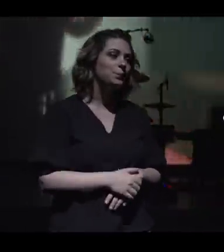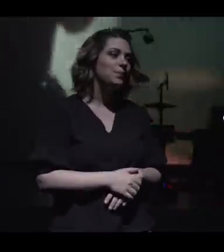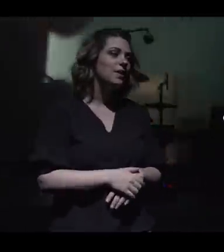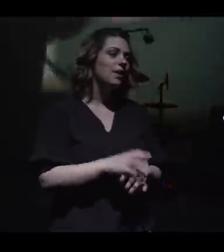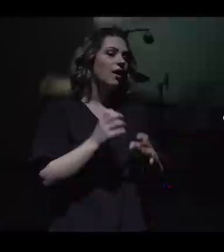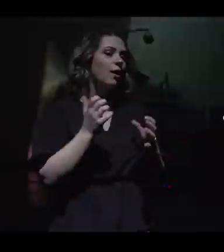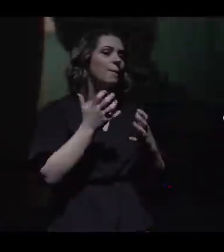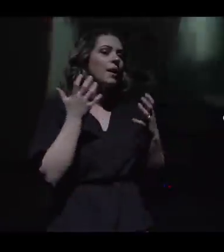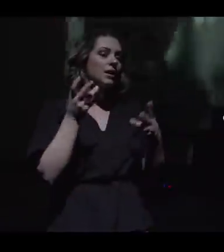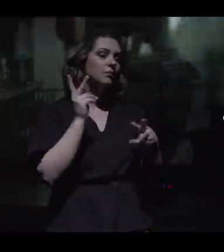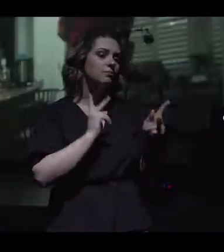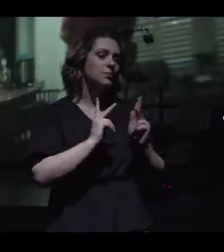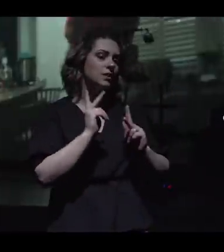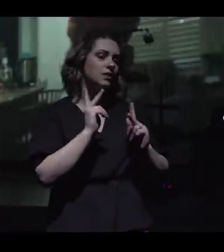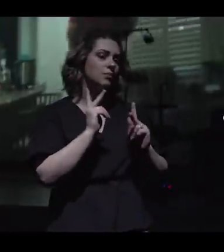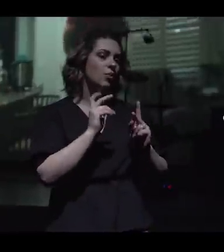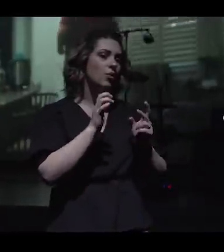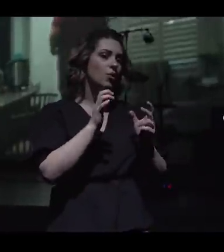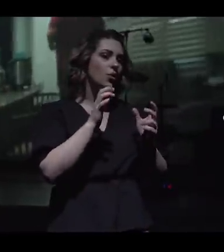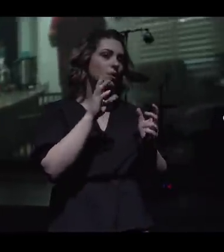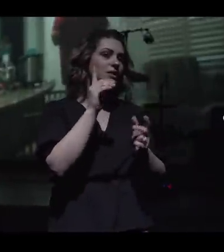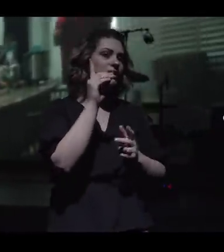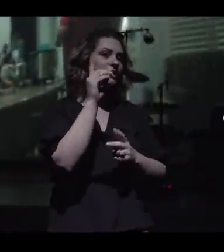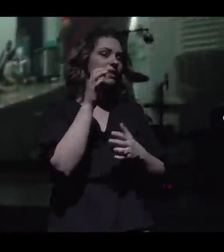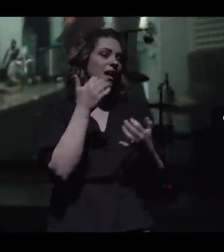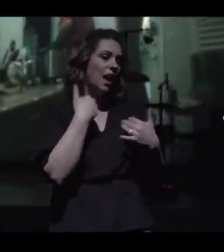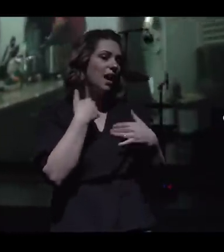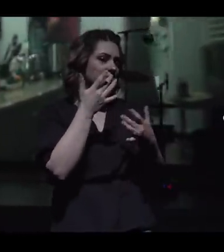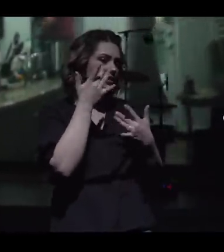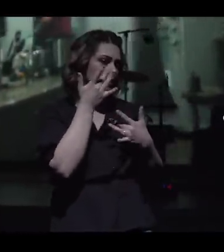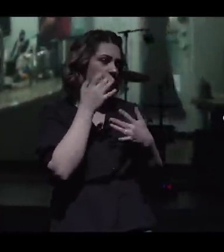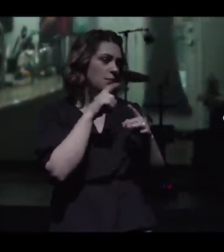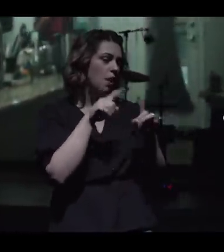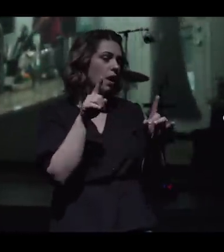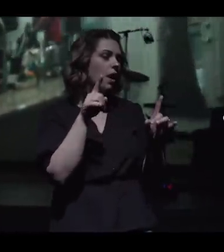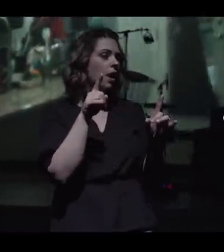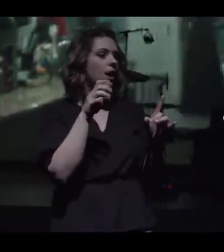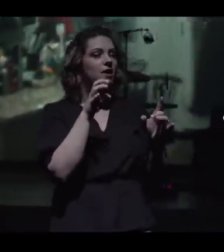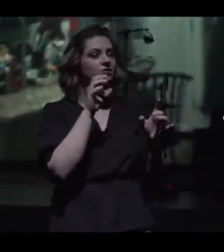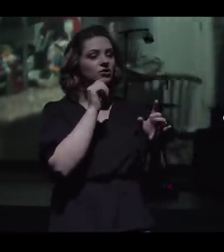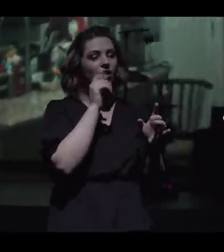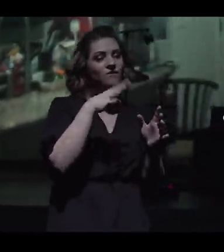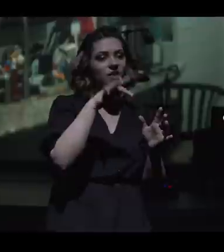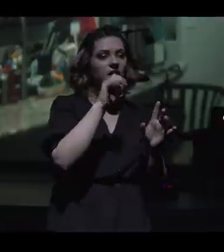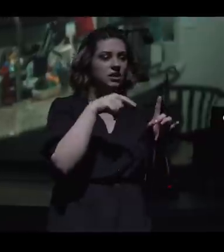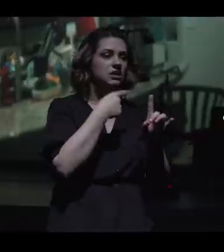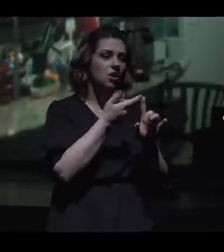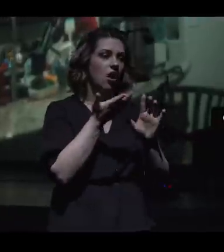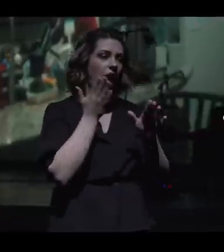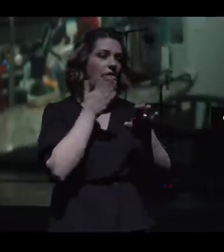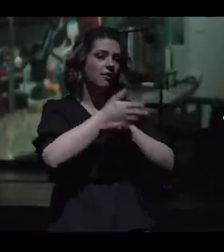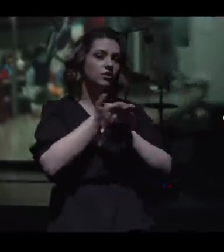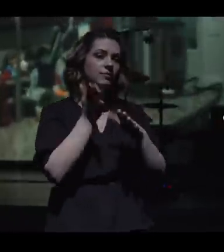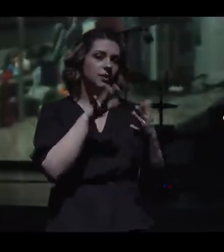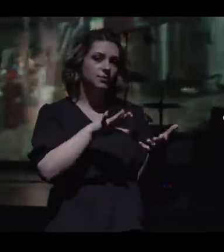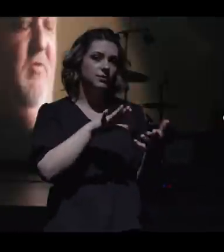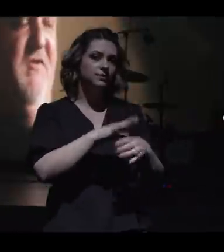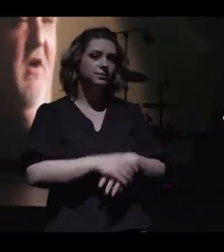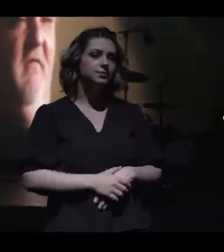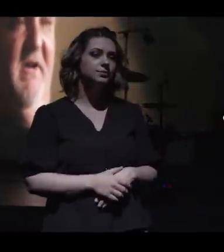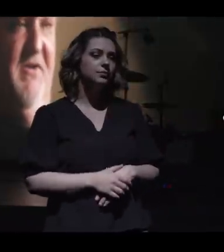usually it's after they're gone. ultimately, the only thing that